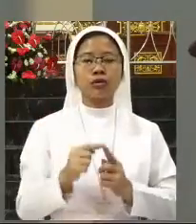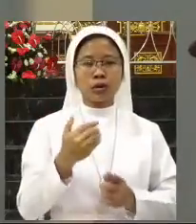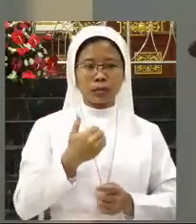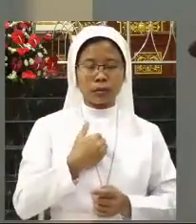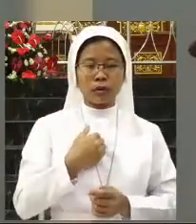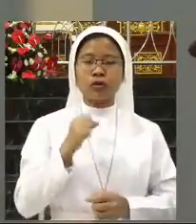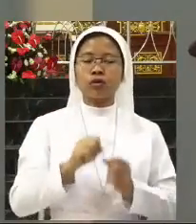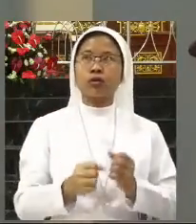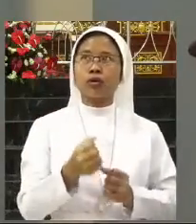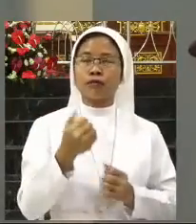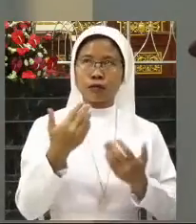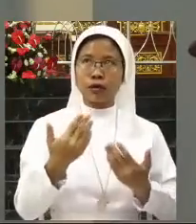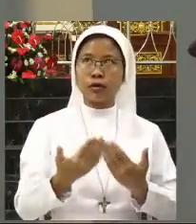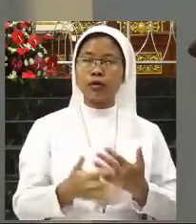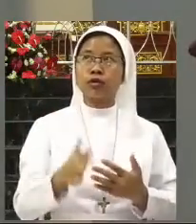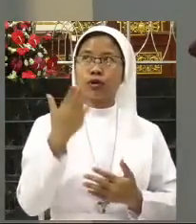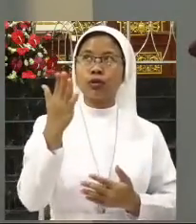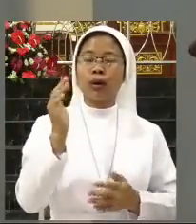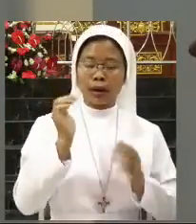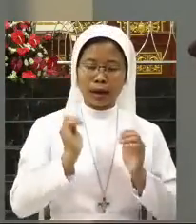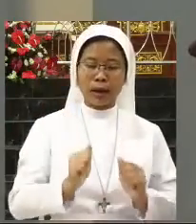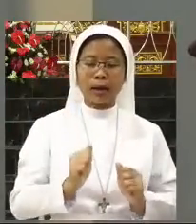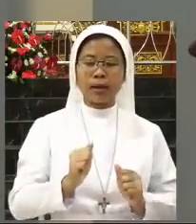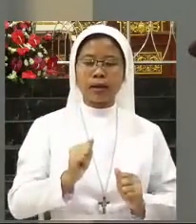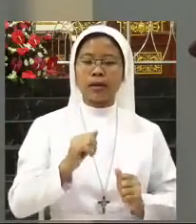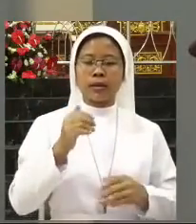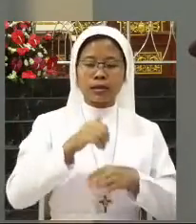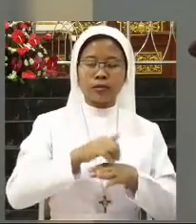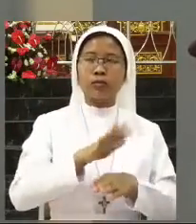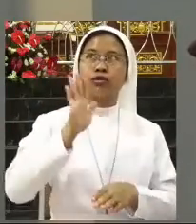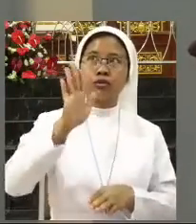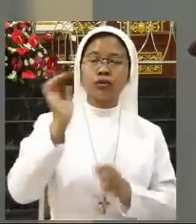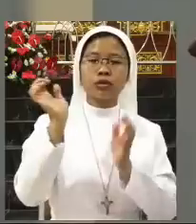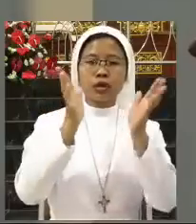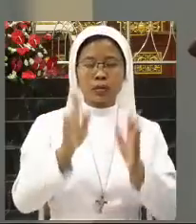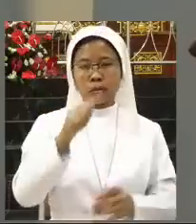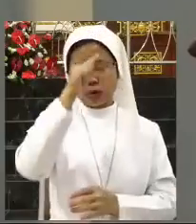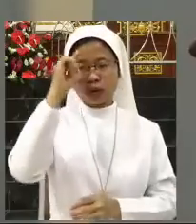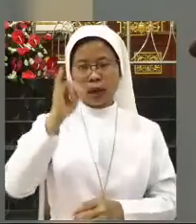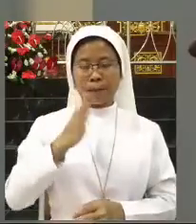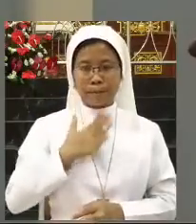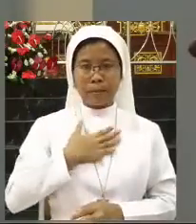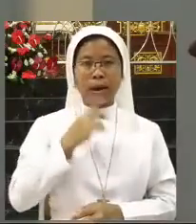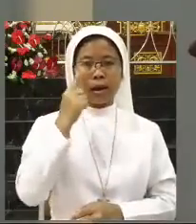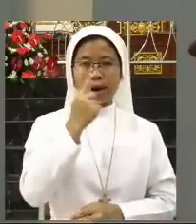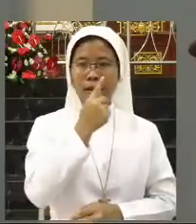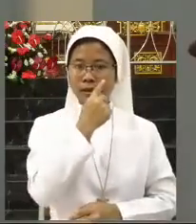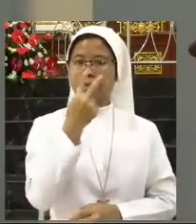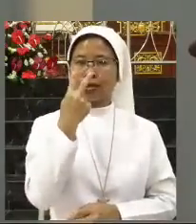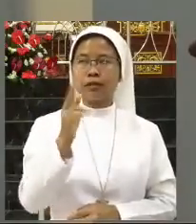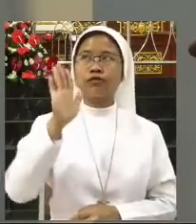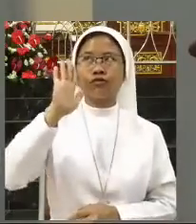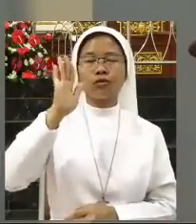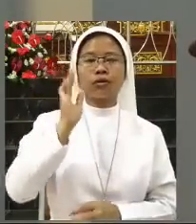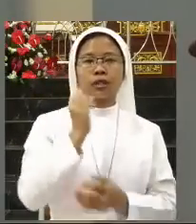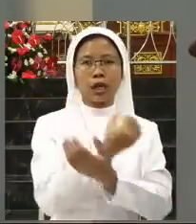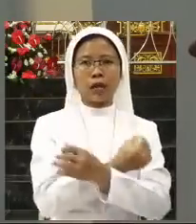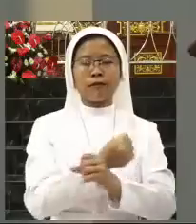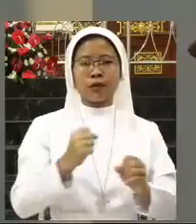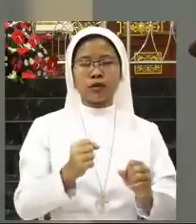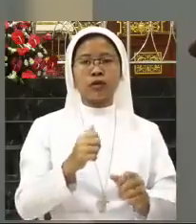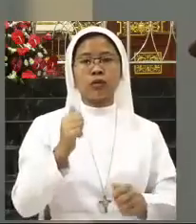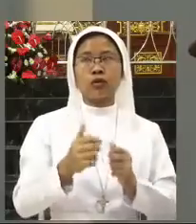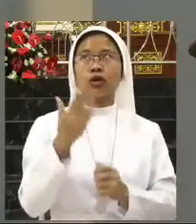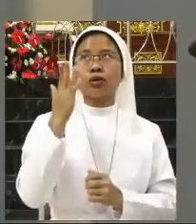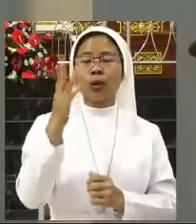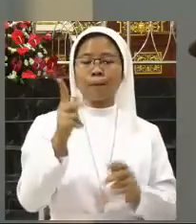may now dismiss your servant in peace. For my eyes have seen your salvation, which you